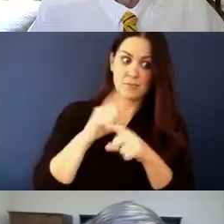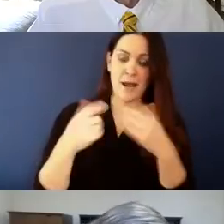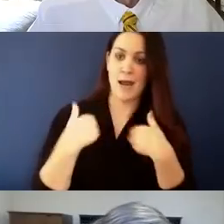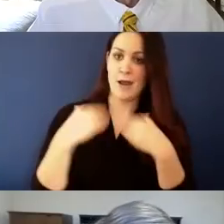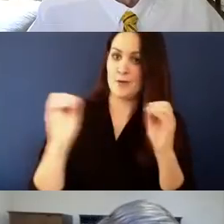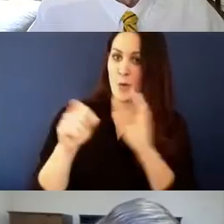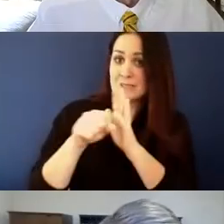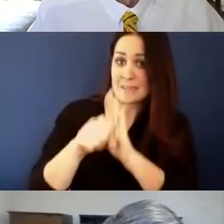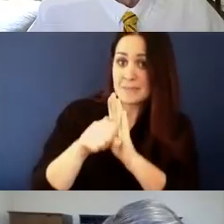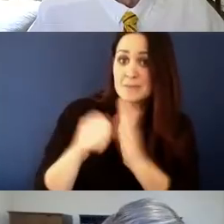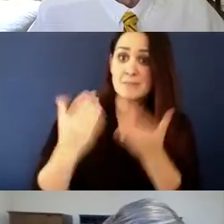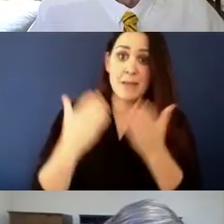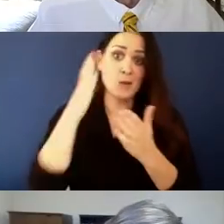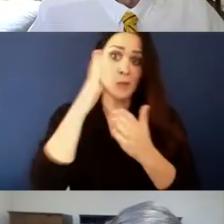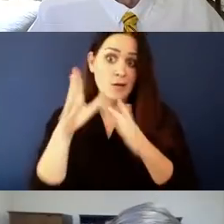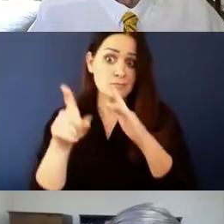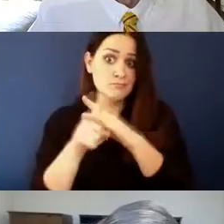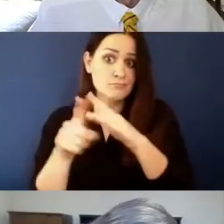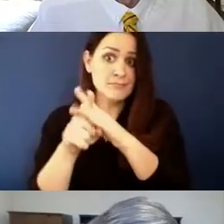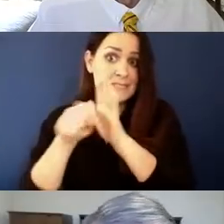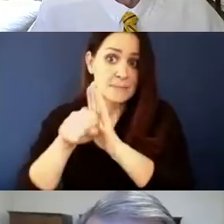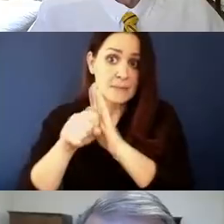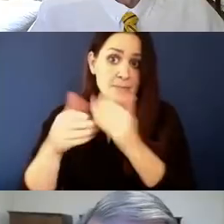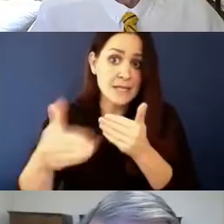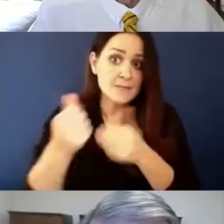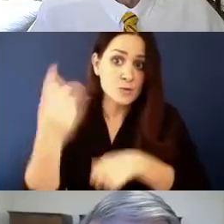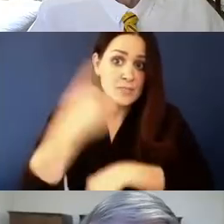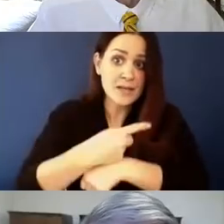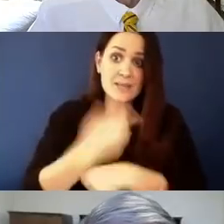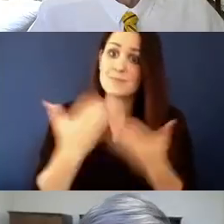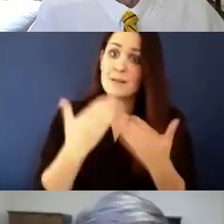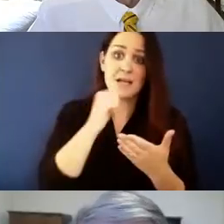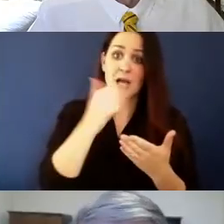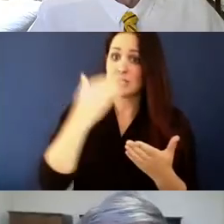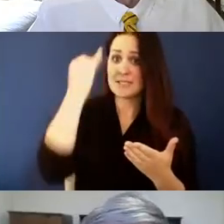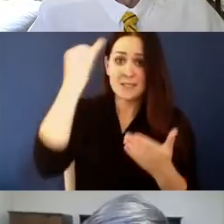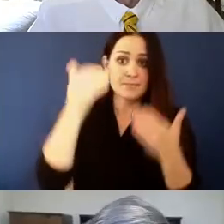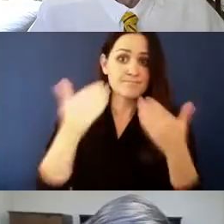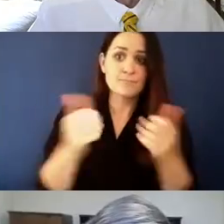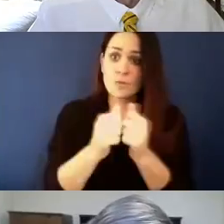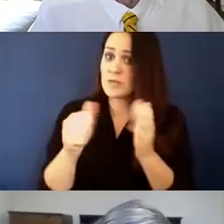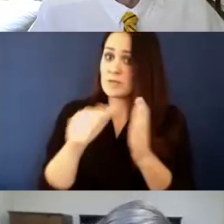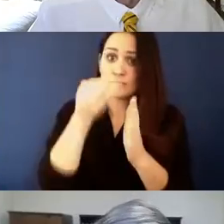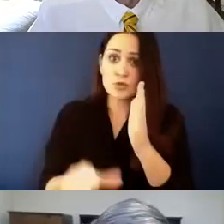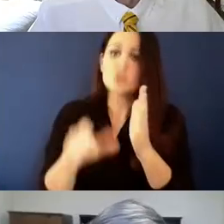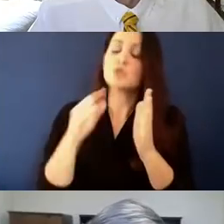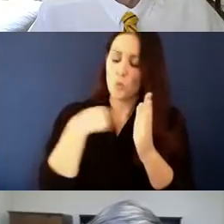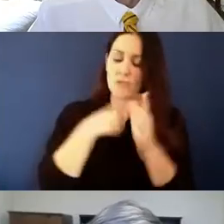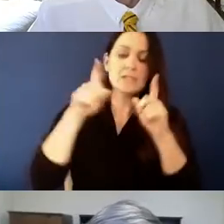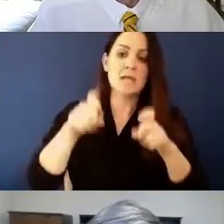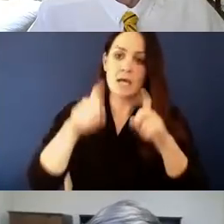might not be the best time for you to have an operation. So we have been testing everybody who goes through a procedure. I know that it